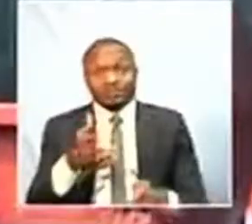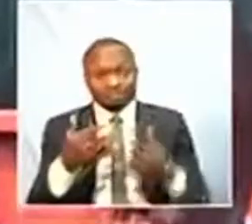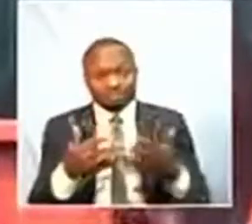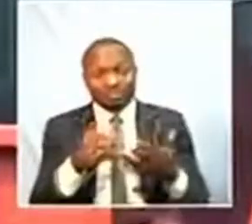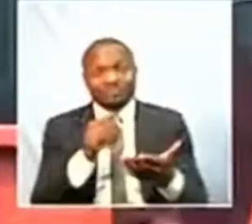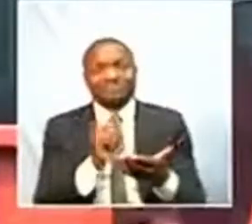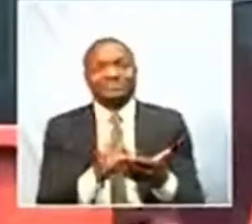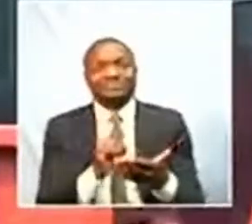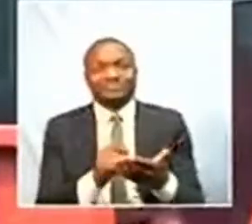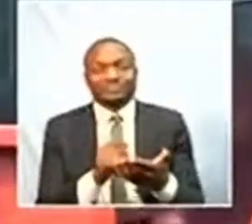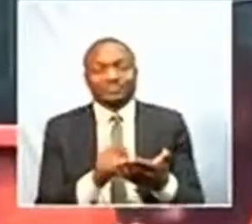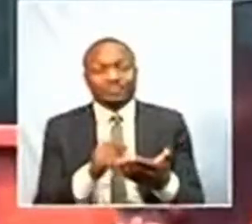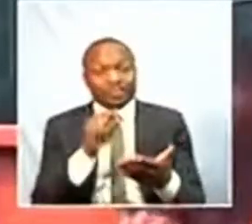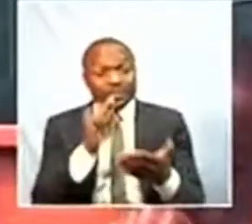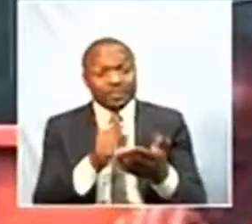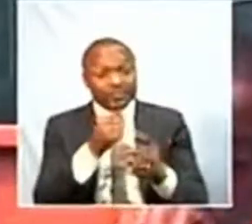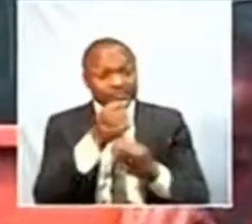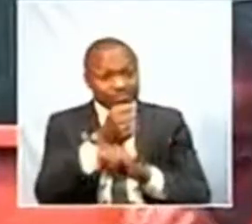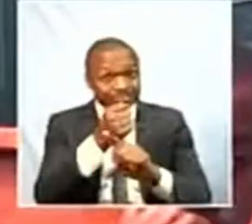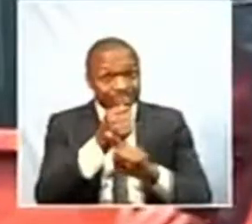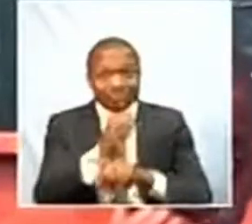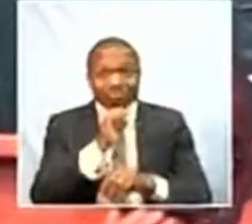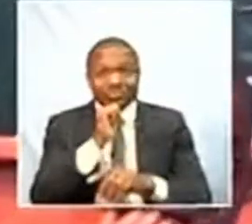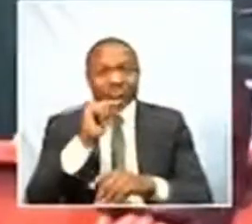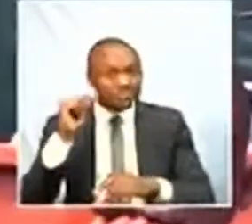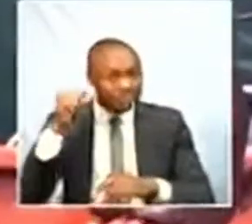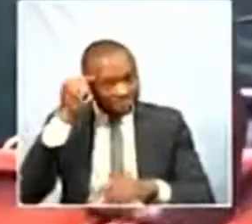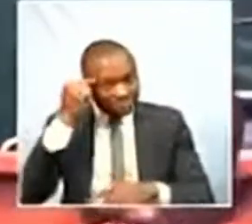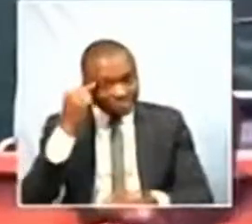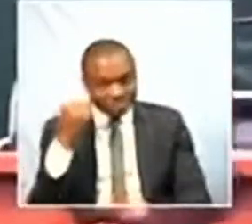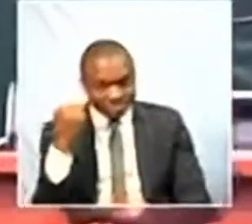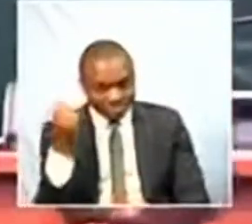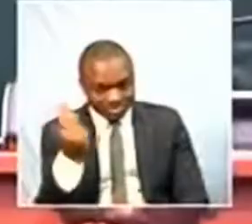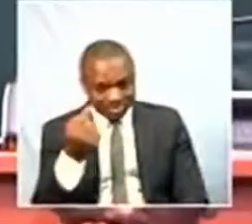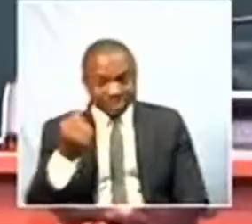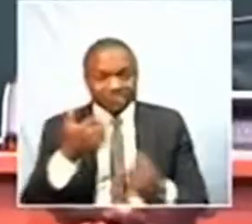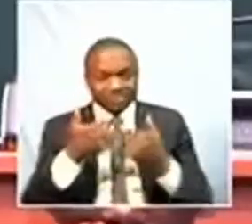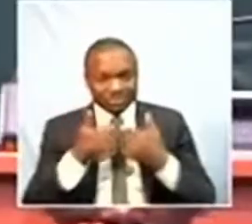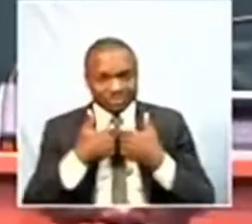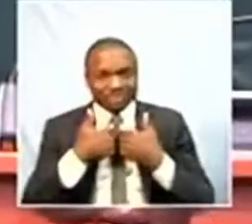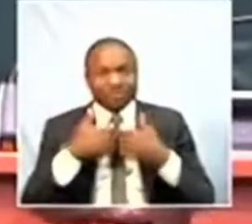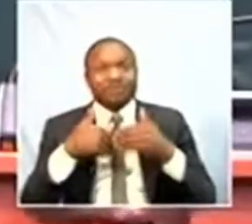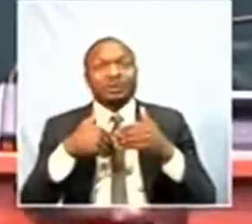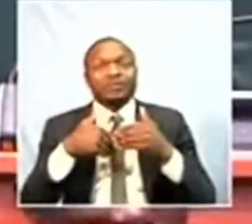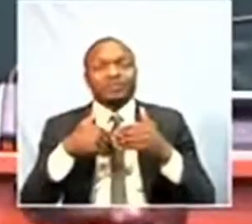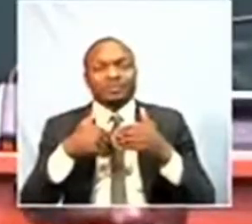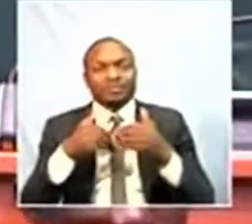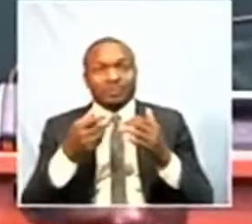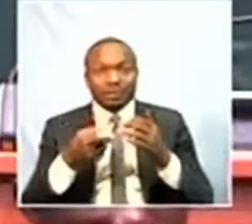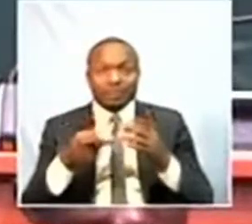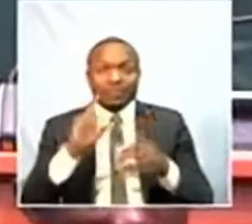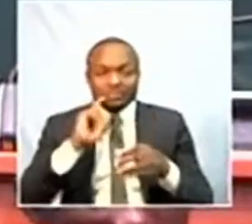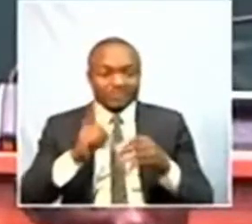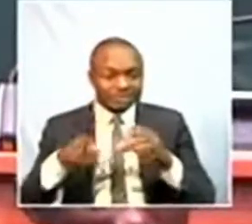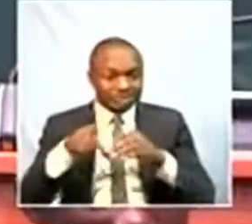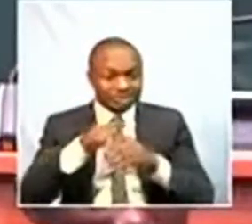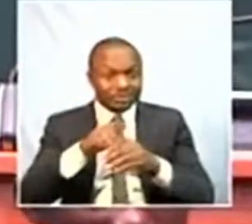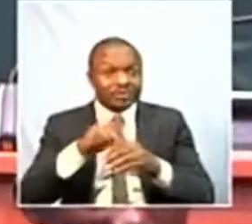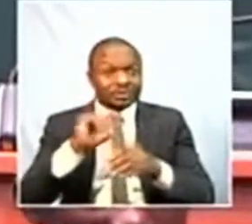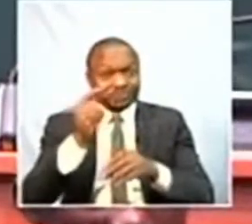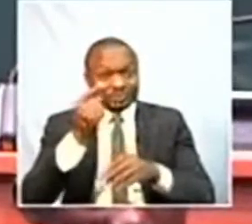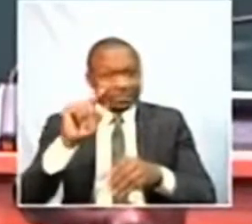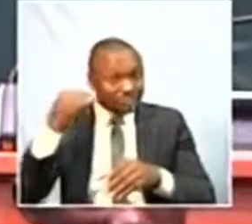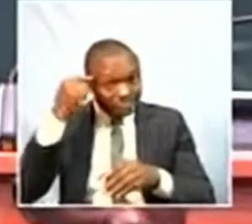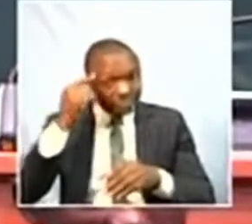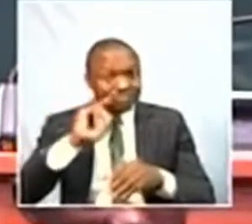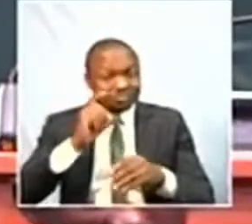Speaker. This fight is not for the government alone, Madam Speaker. We all have a major role to play. But firstly, Madam Speaker, the government needs to